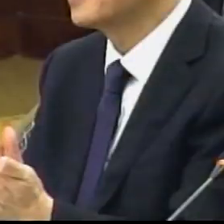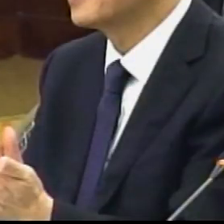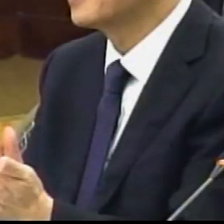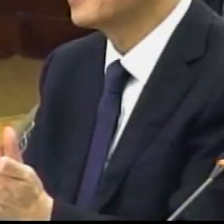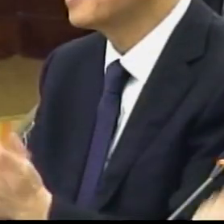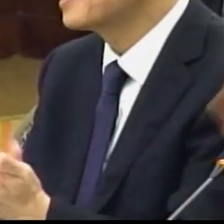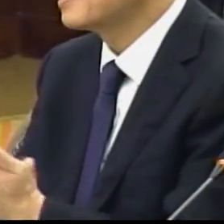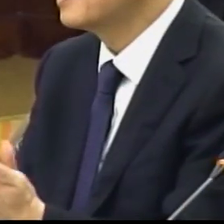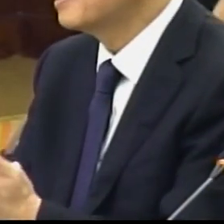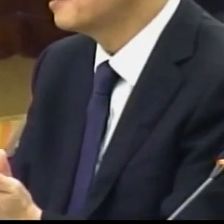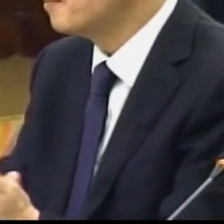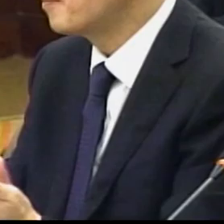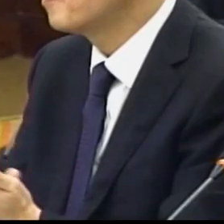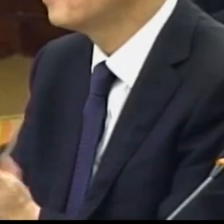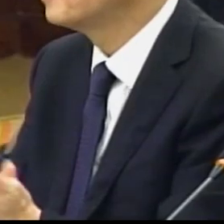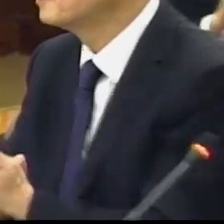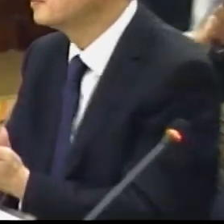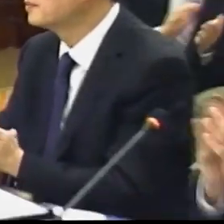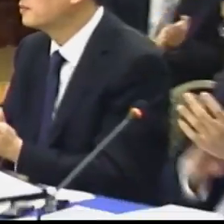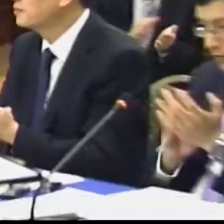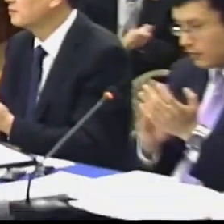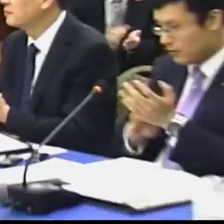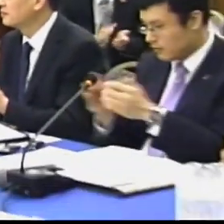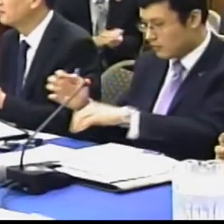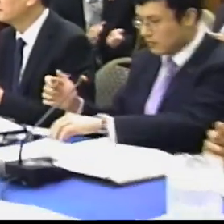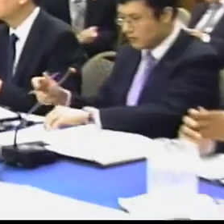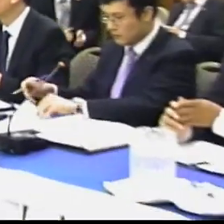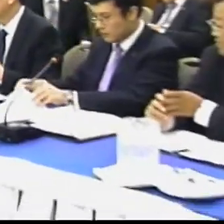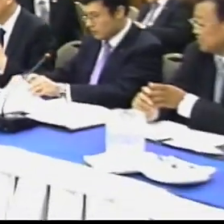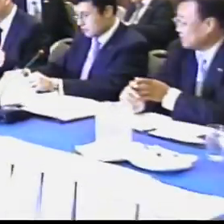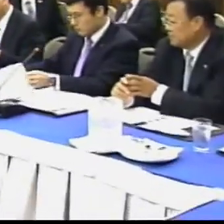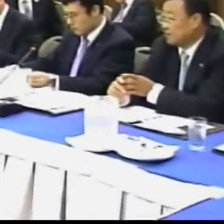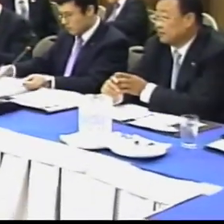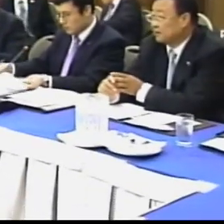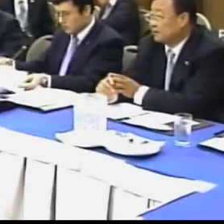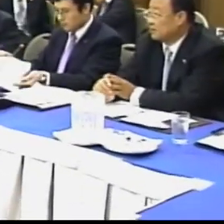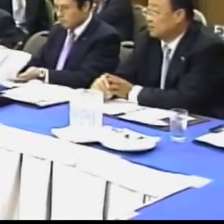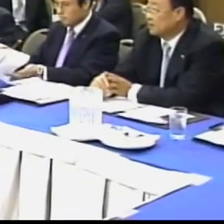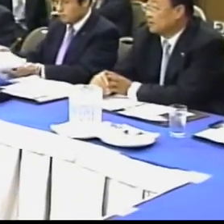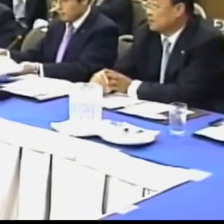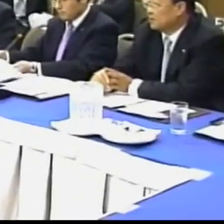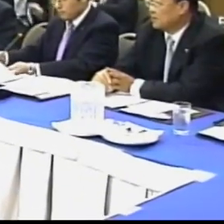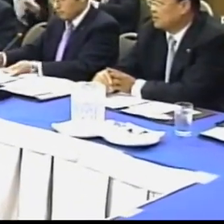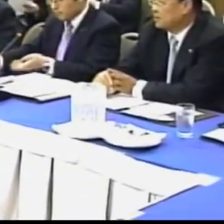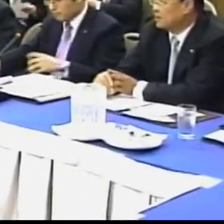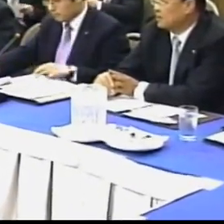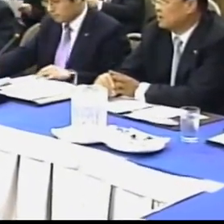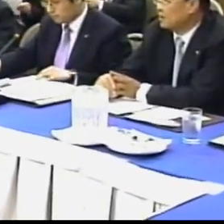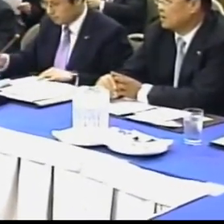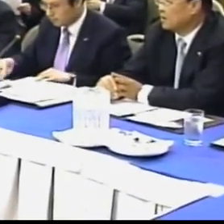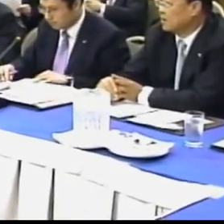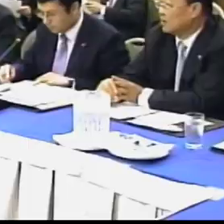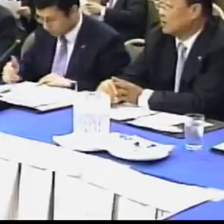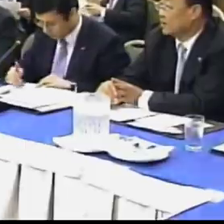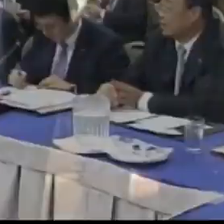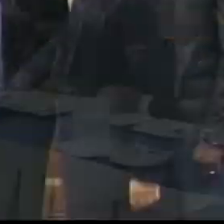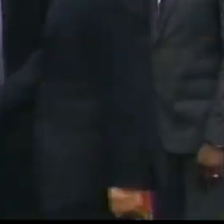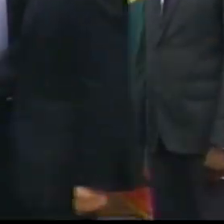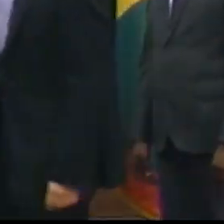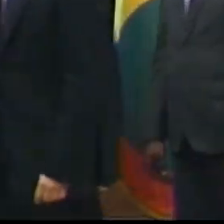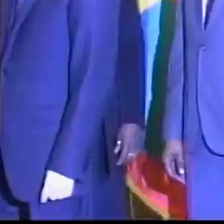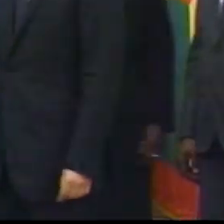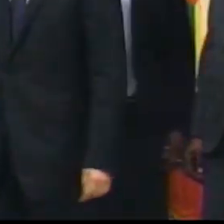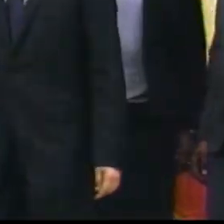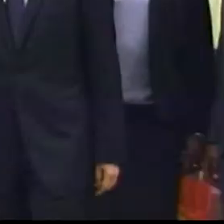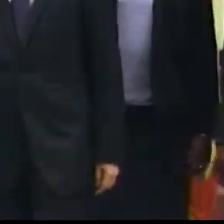meeting, Minister McLean told China Barbados and the region remain focused on addressing the burning issue of climate change. And she's